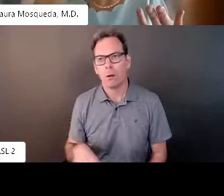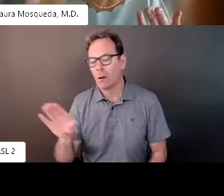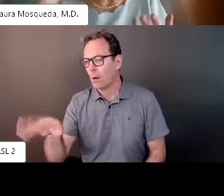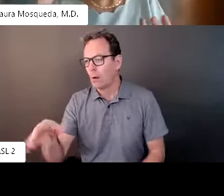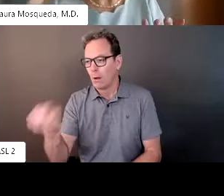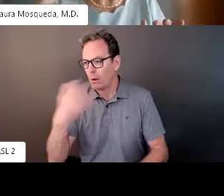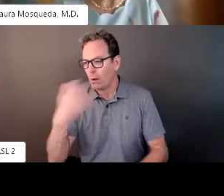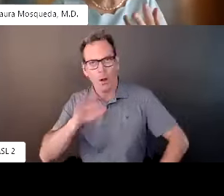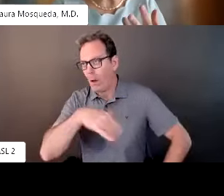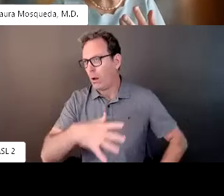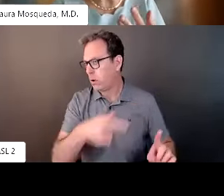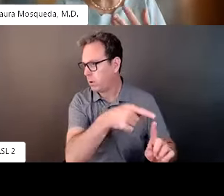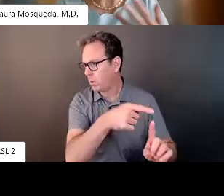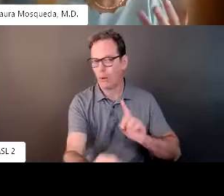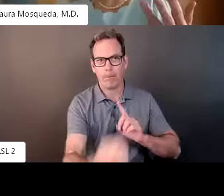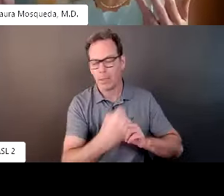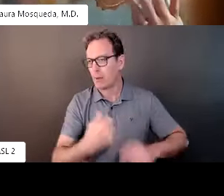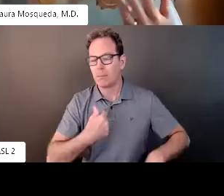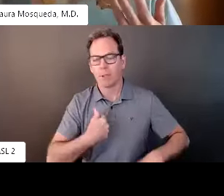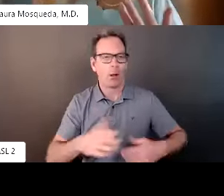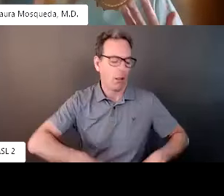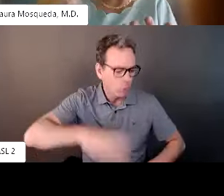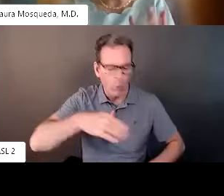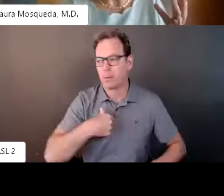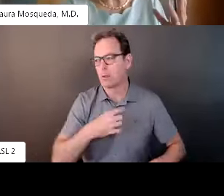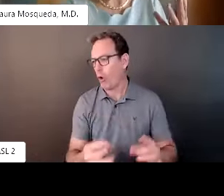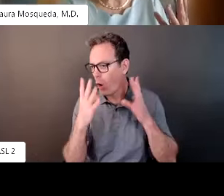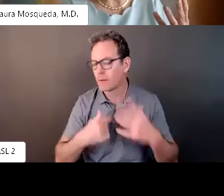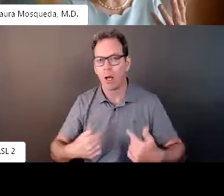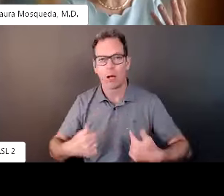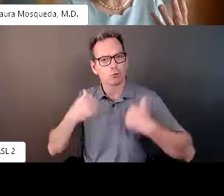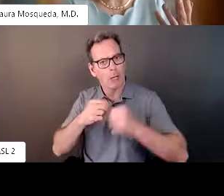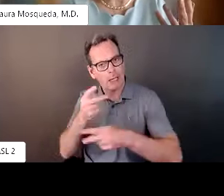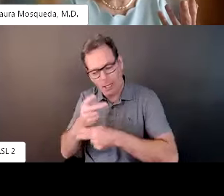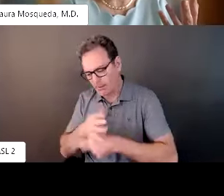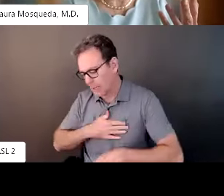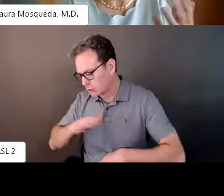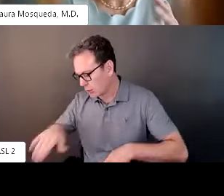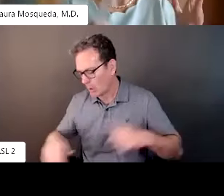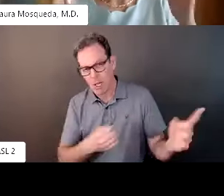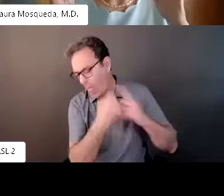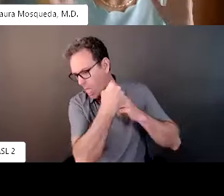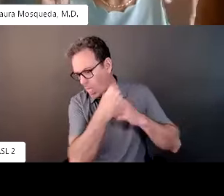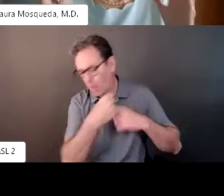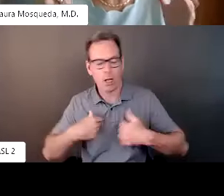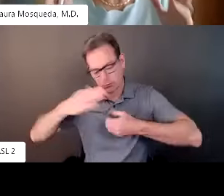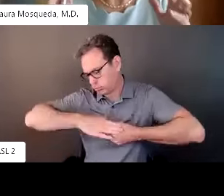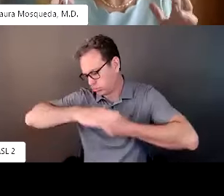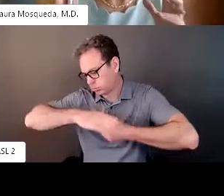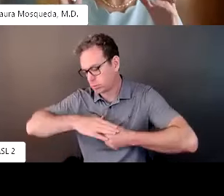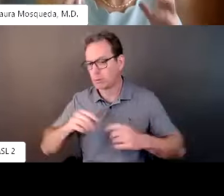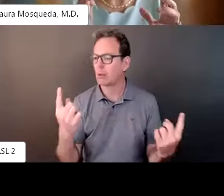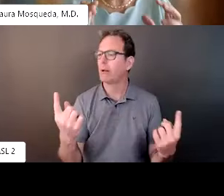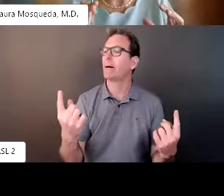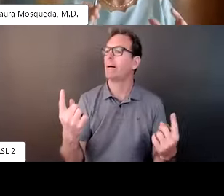person, they're trying to take care of little kids, they're not at all happy about having to do this. That's all stuff I